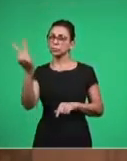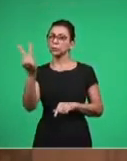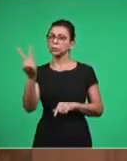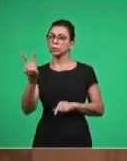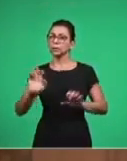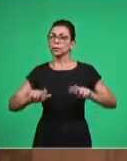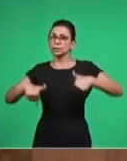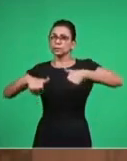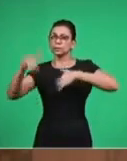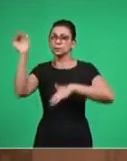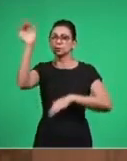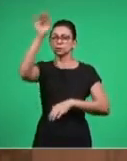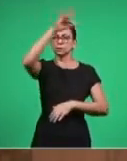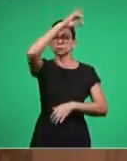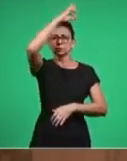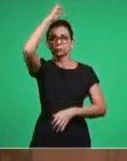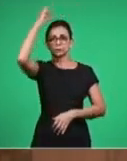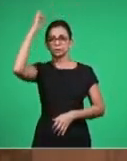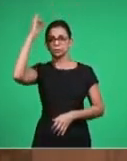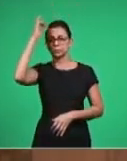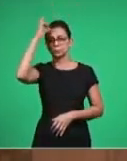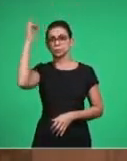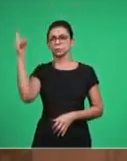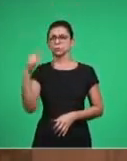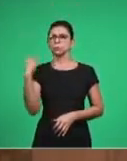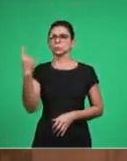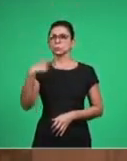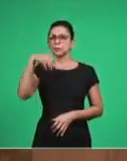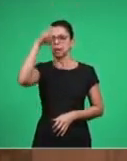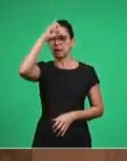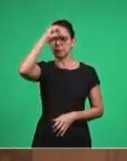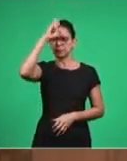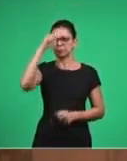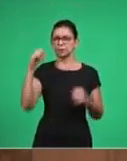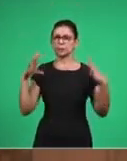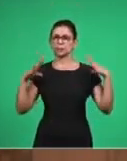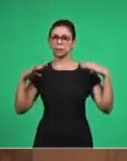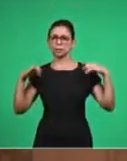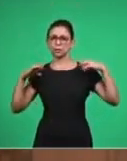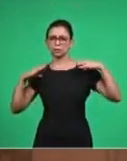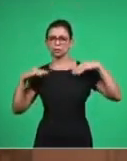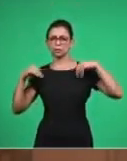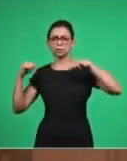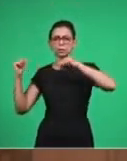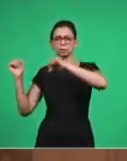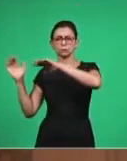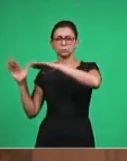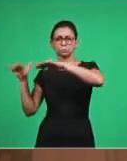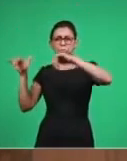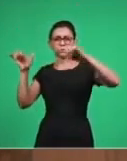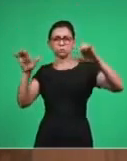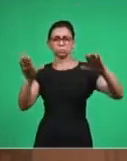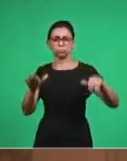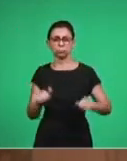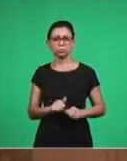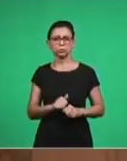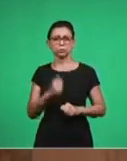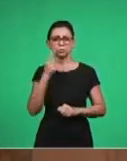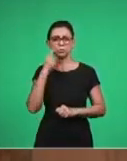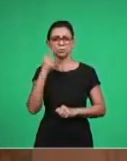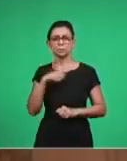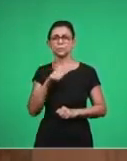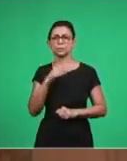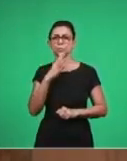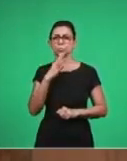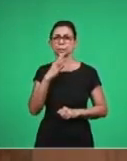were in this path and being guided by the Holy Spirit. And we're going to